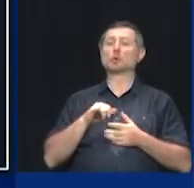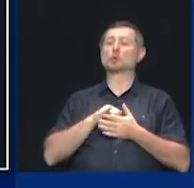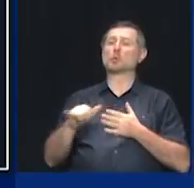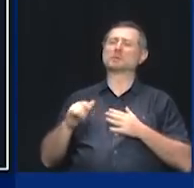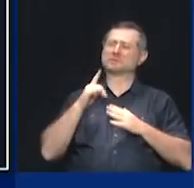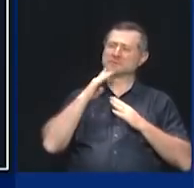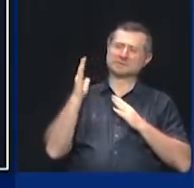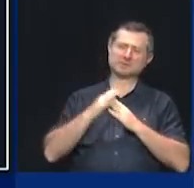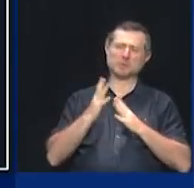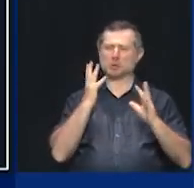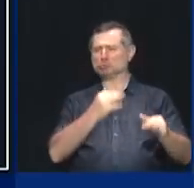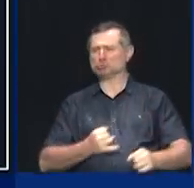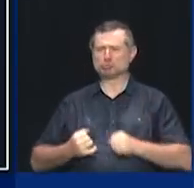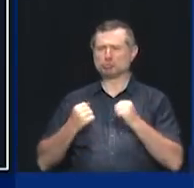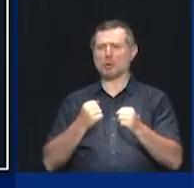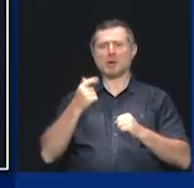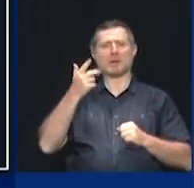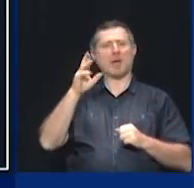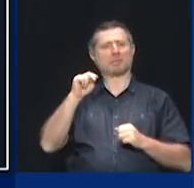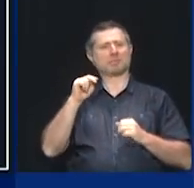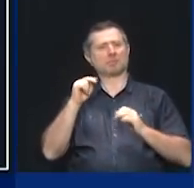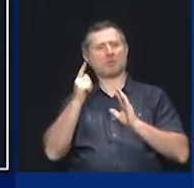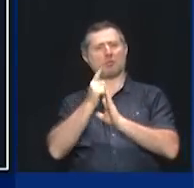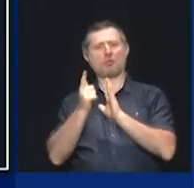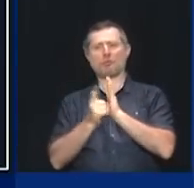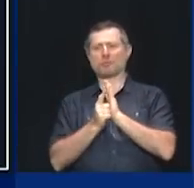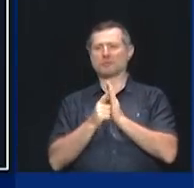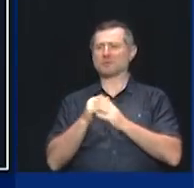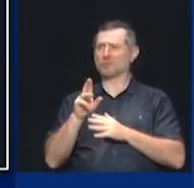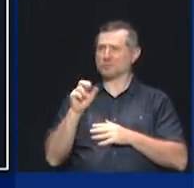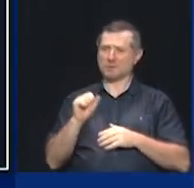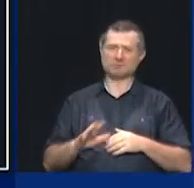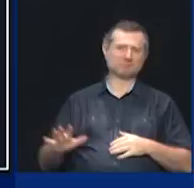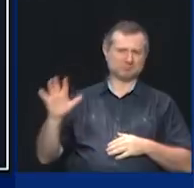the United States of America. We did that.